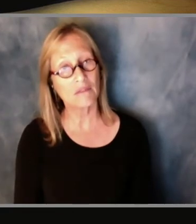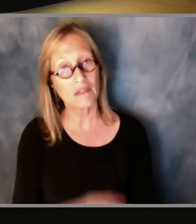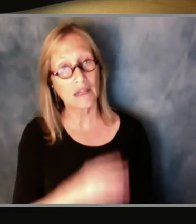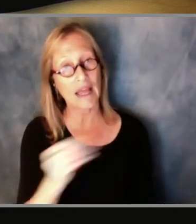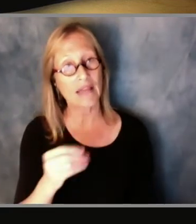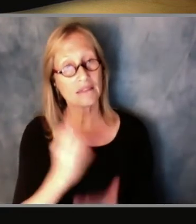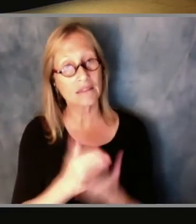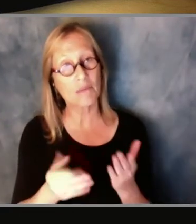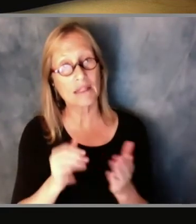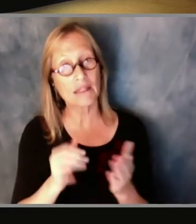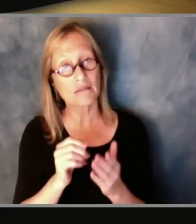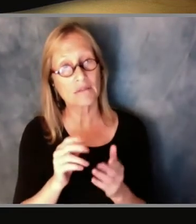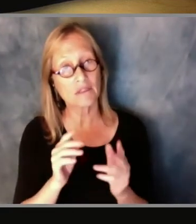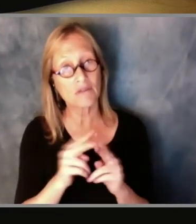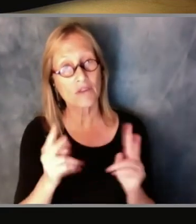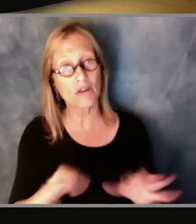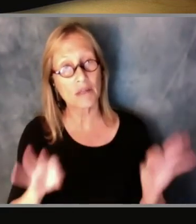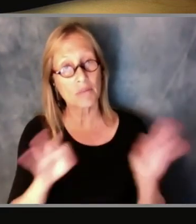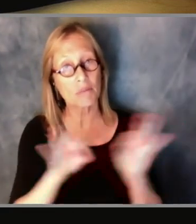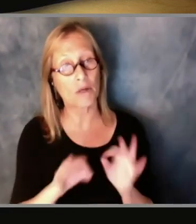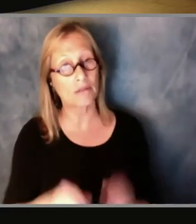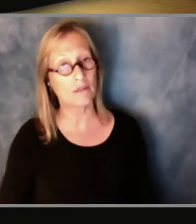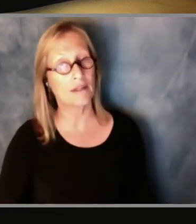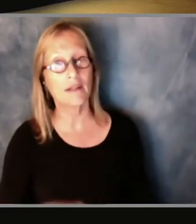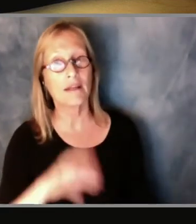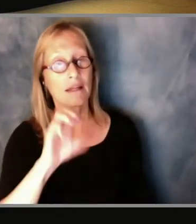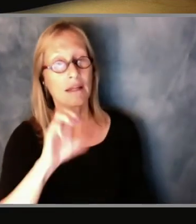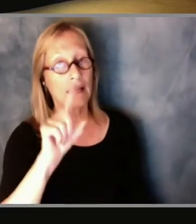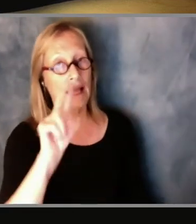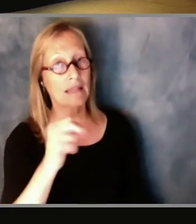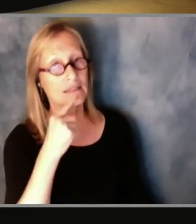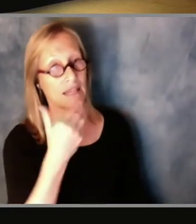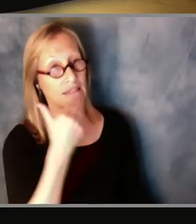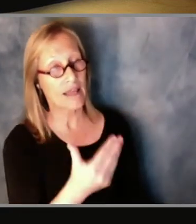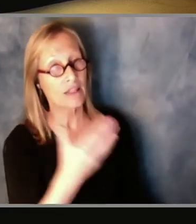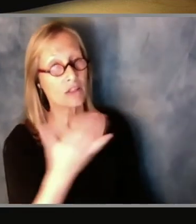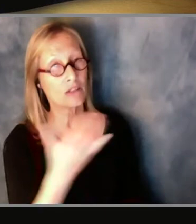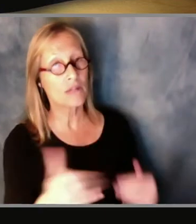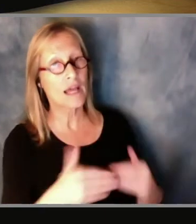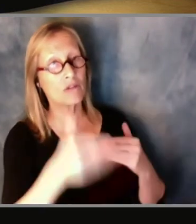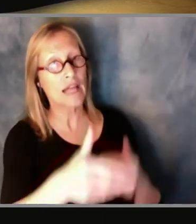Thank you. Let's go on now to Tom Cook.